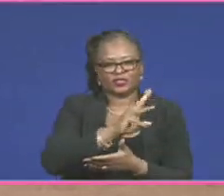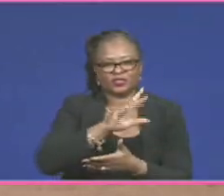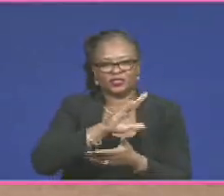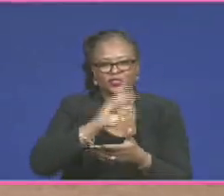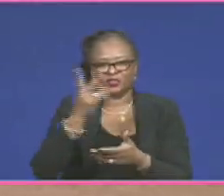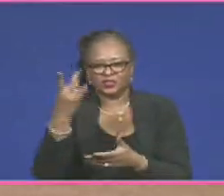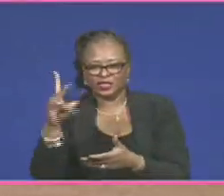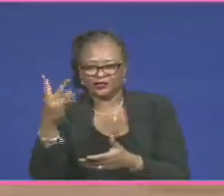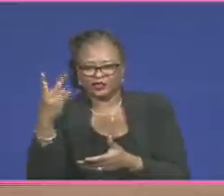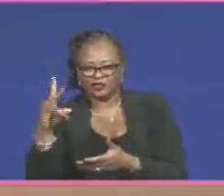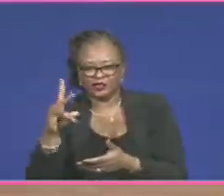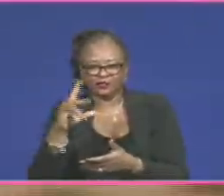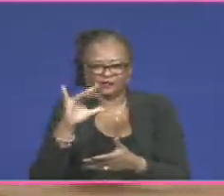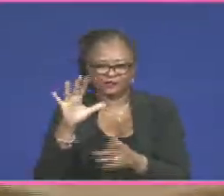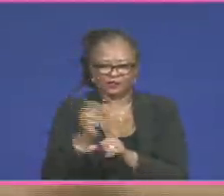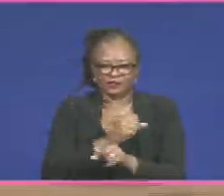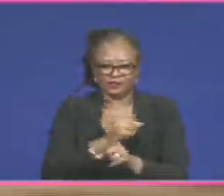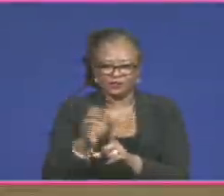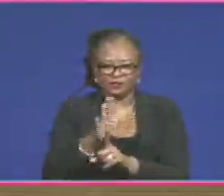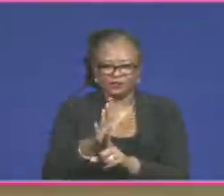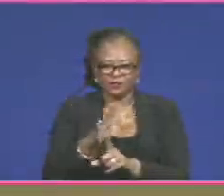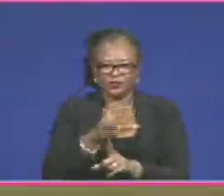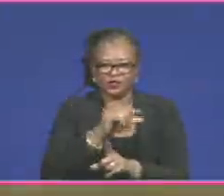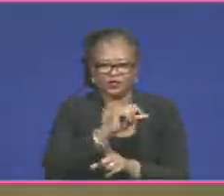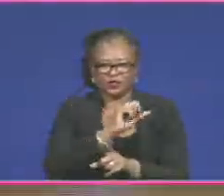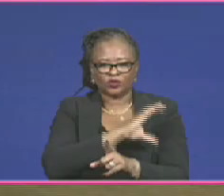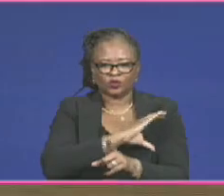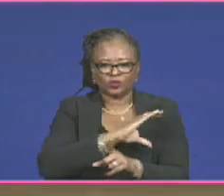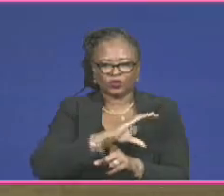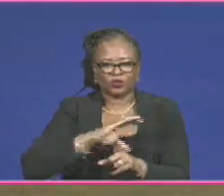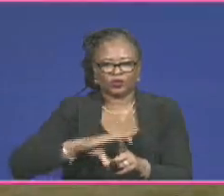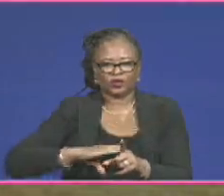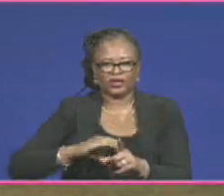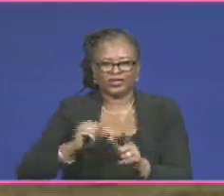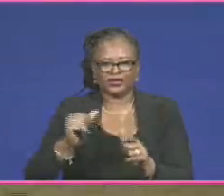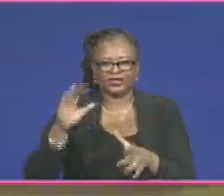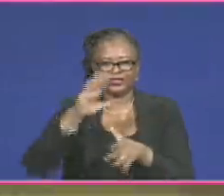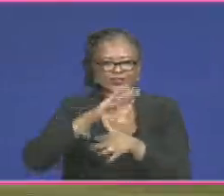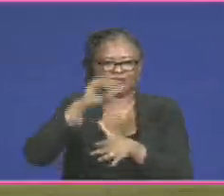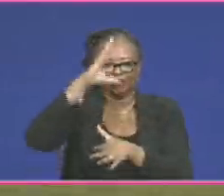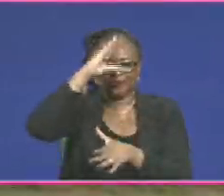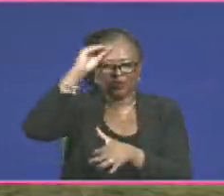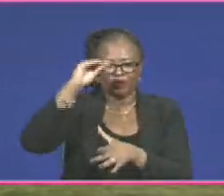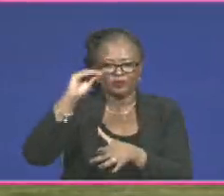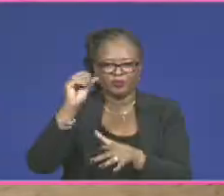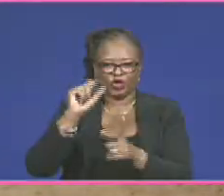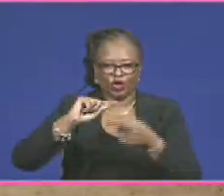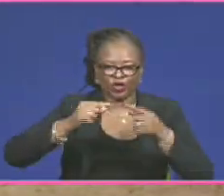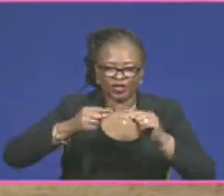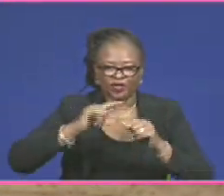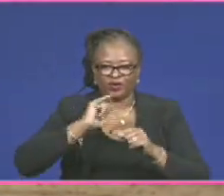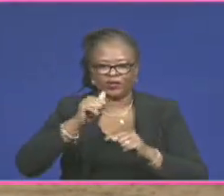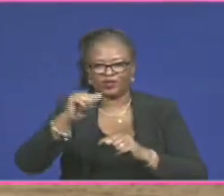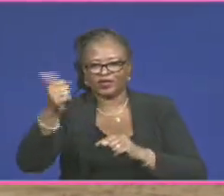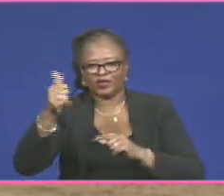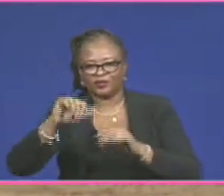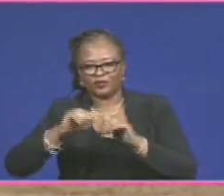boys beat up on NCA Crusaders 6-2. And their senior boys put a hurting on the Crusaders senior